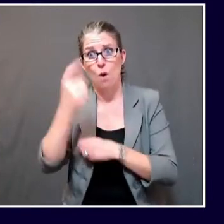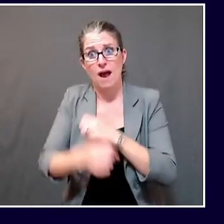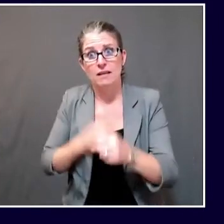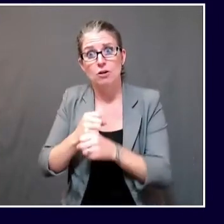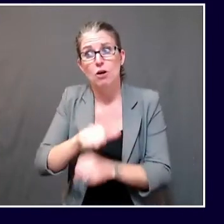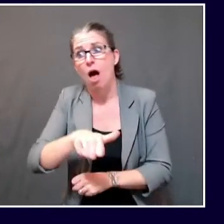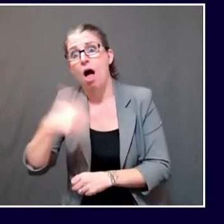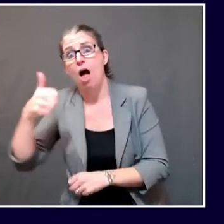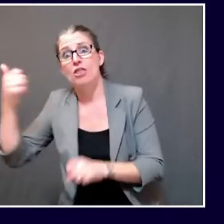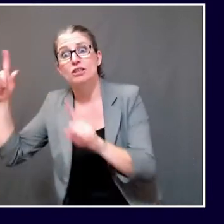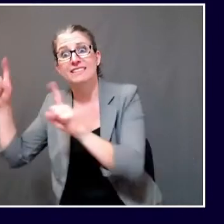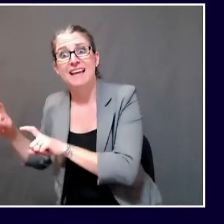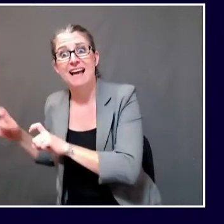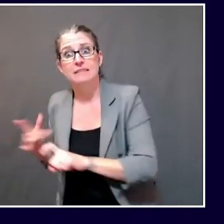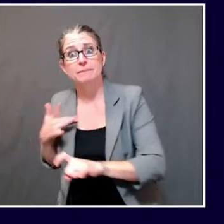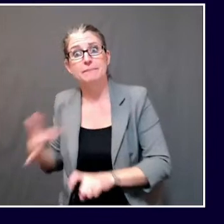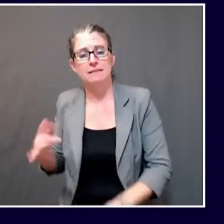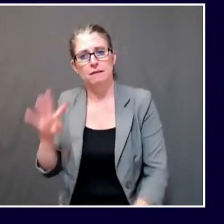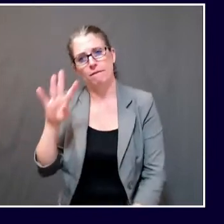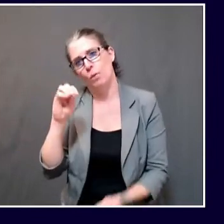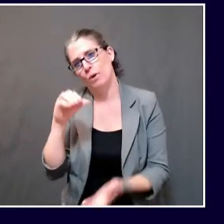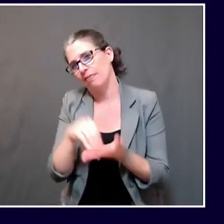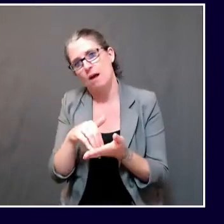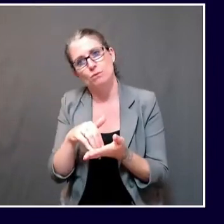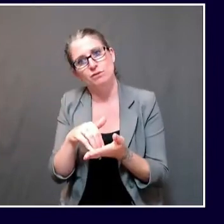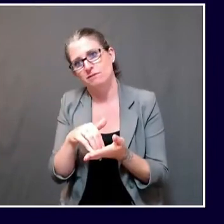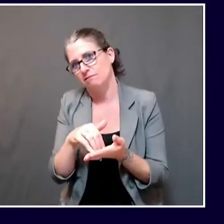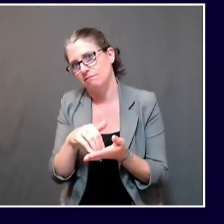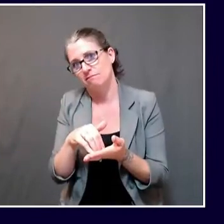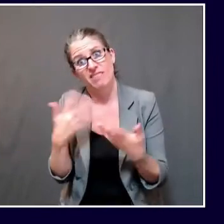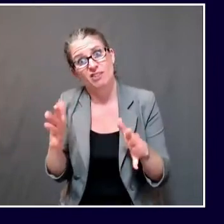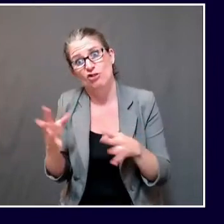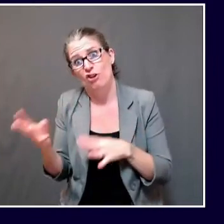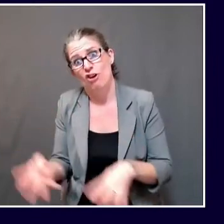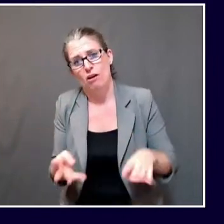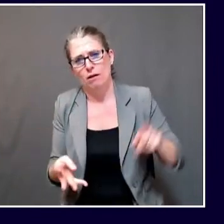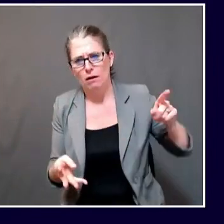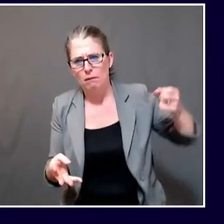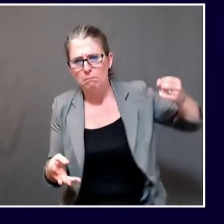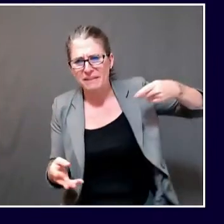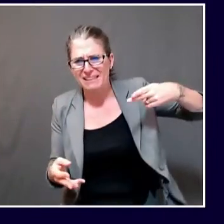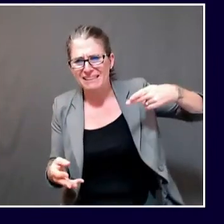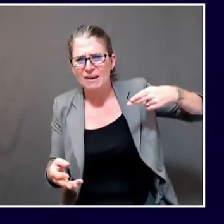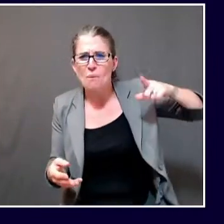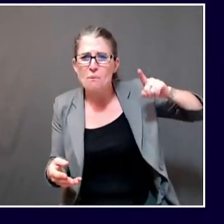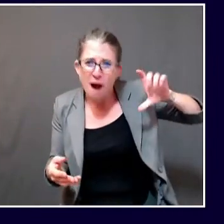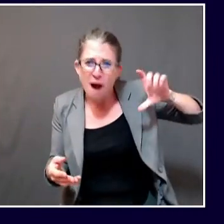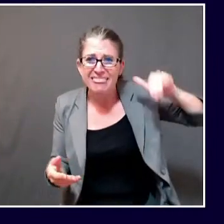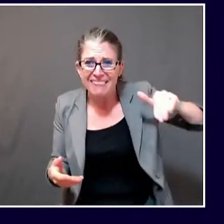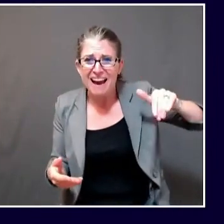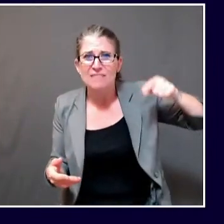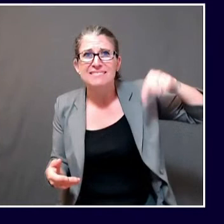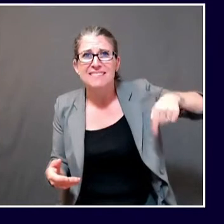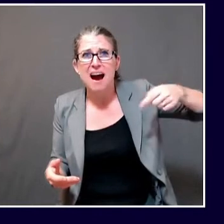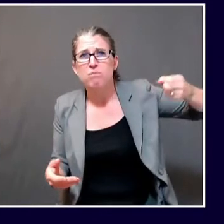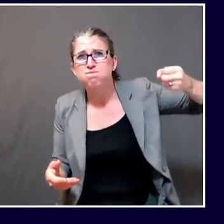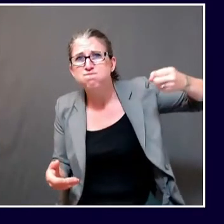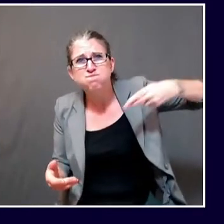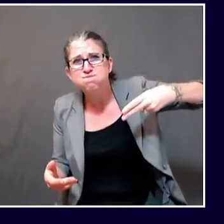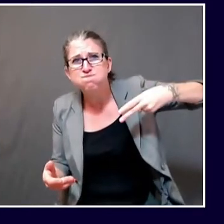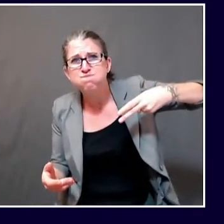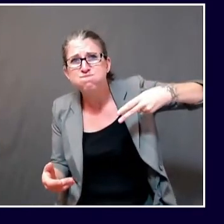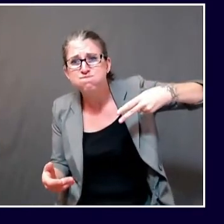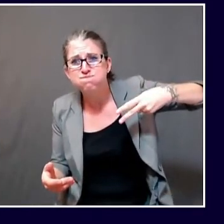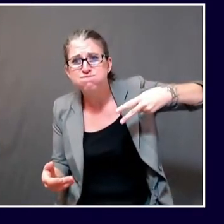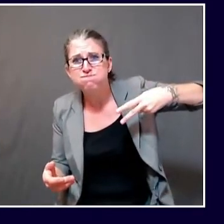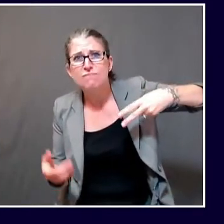COVID-19. Just in 7 months. We've done 100,000 in 7 months, whereas in a typical year,